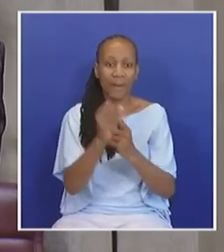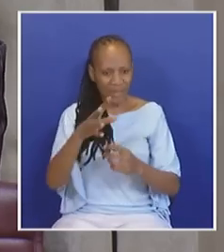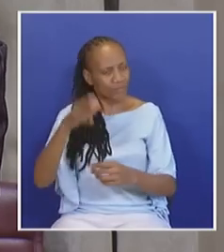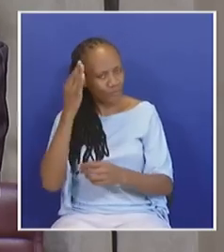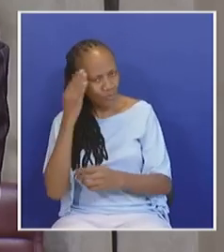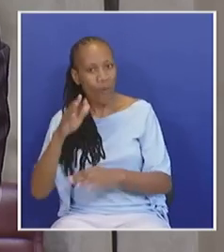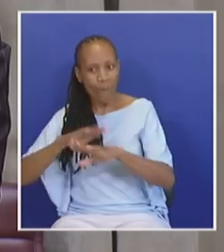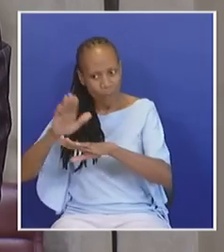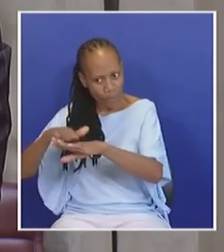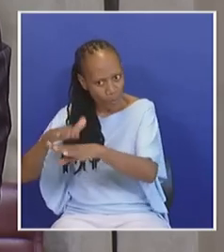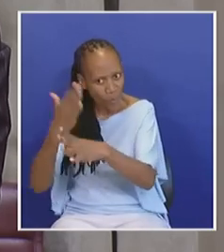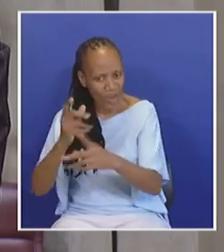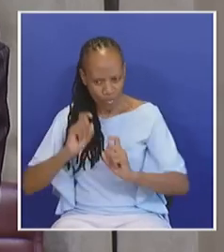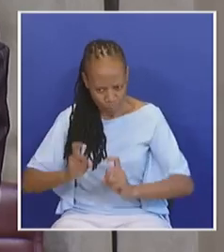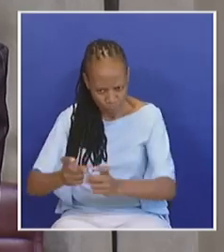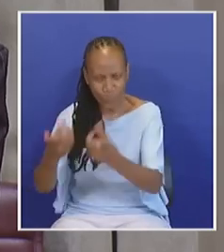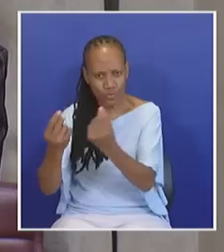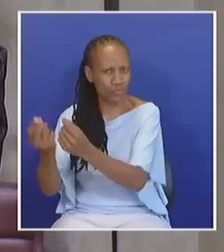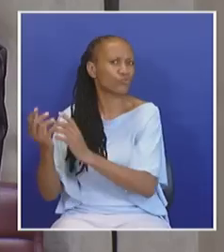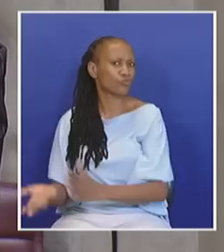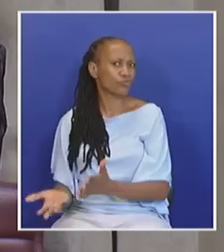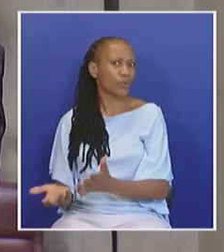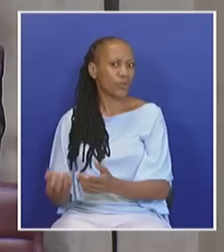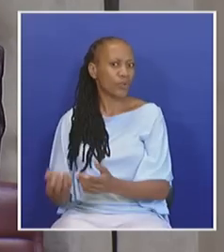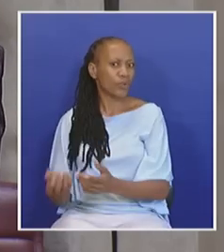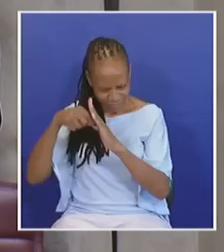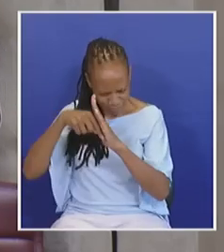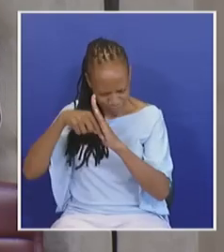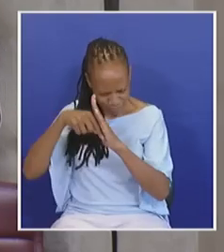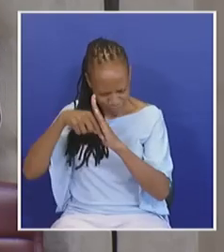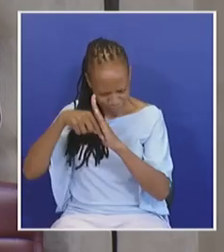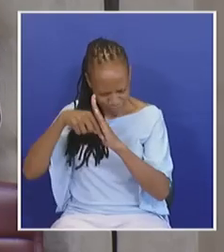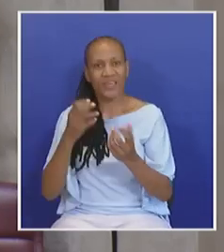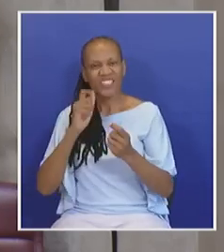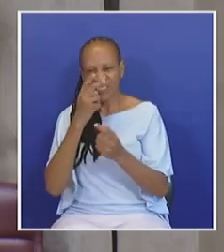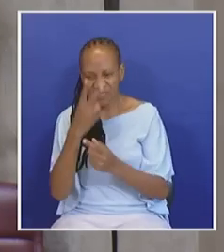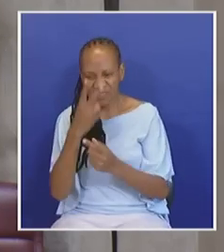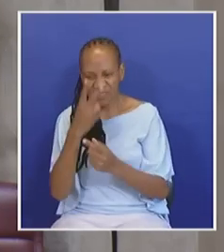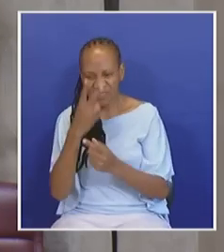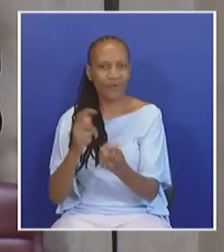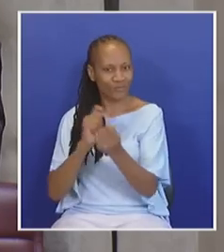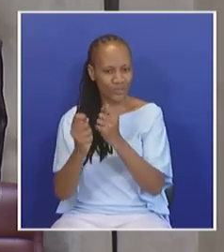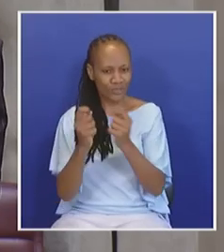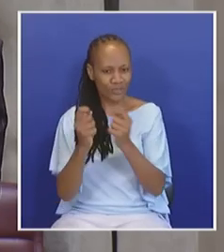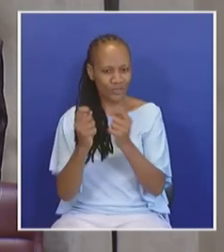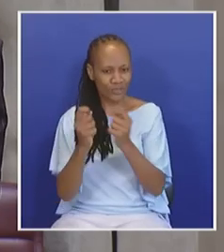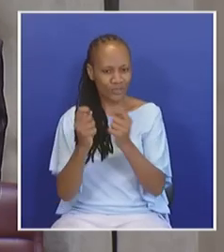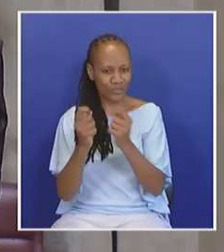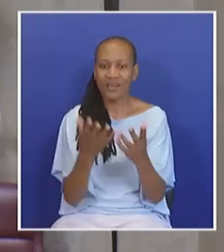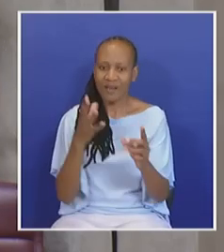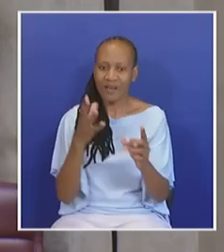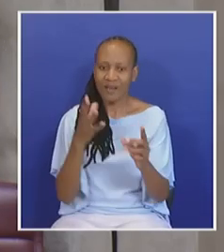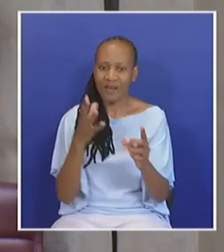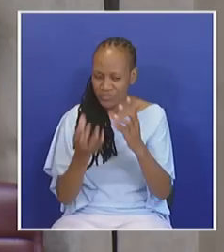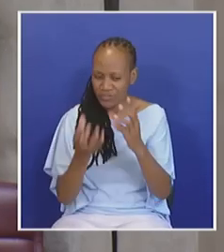do more, faster, more radically, and deeper to drive the change and achieve the goals of the Charter to ensure that all share